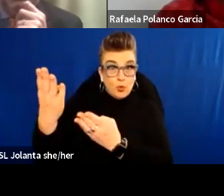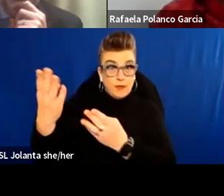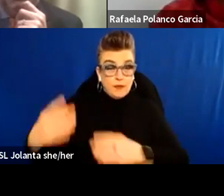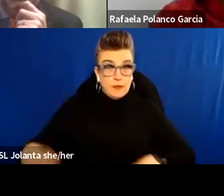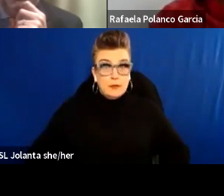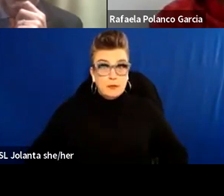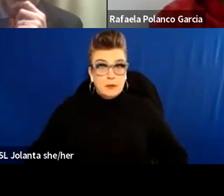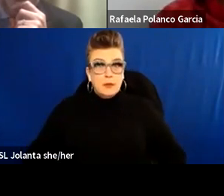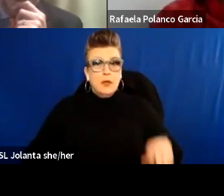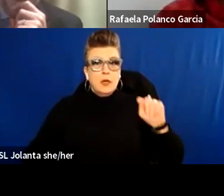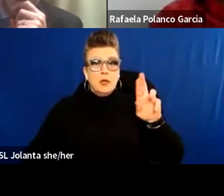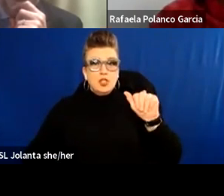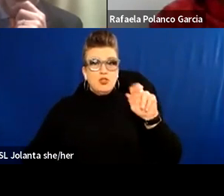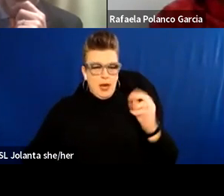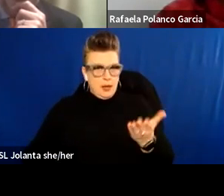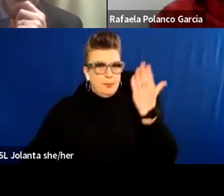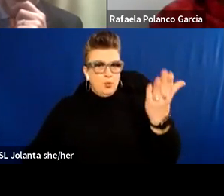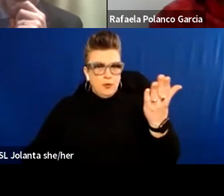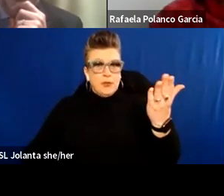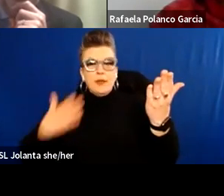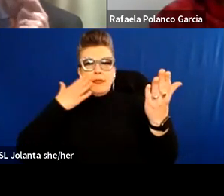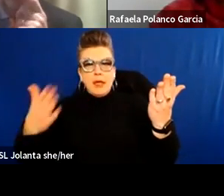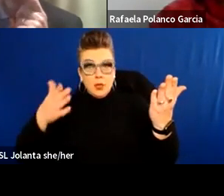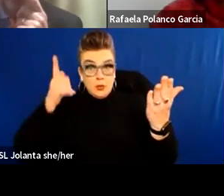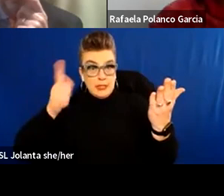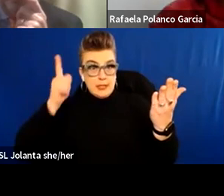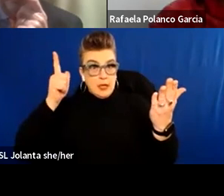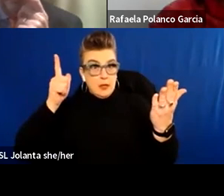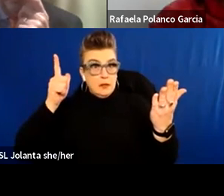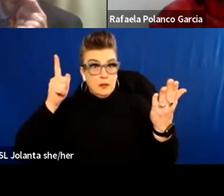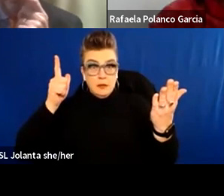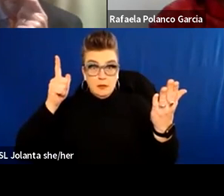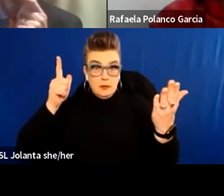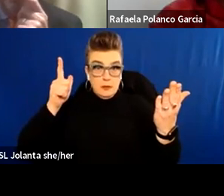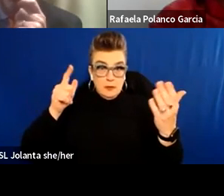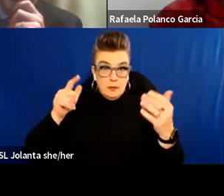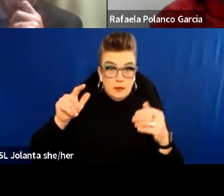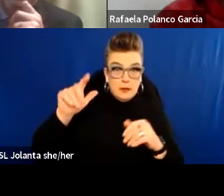a move thank you is there a second second